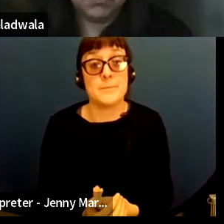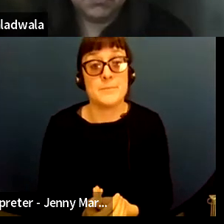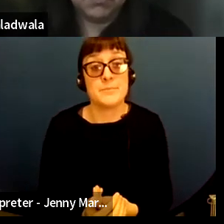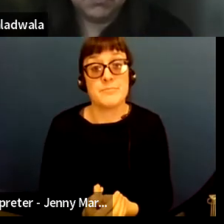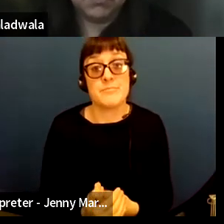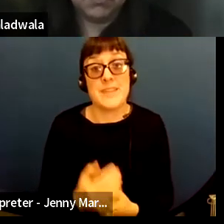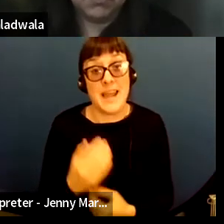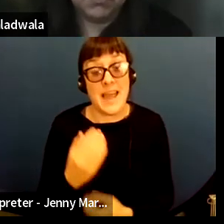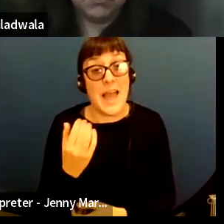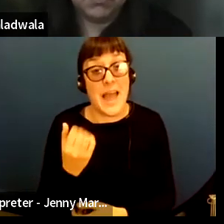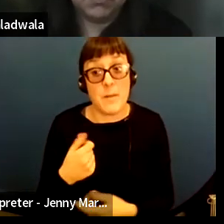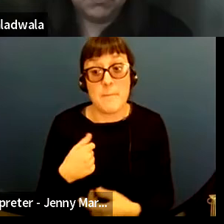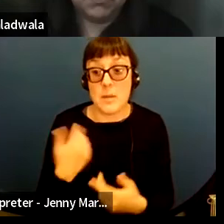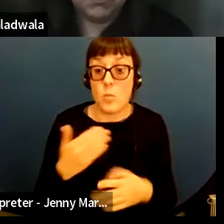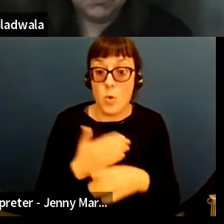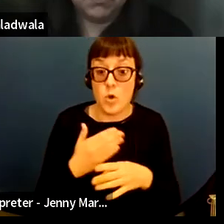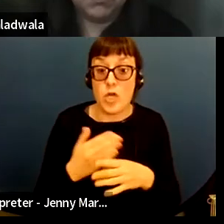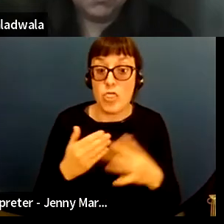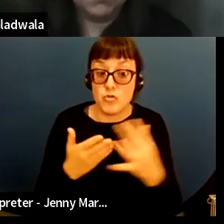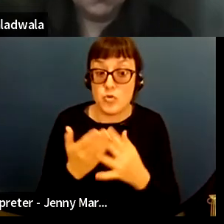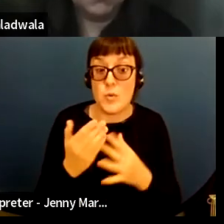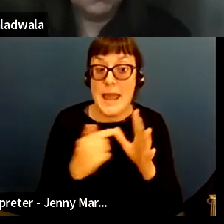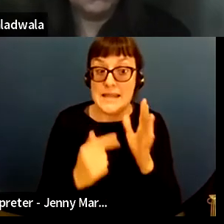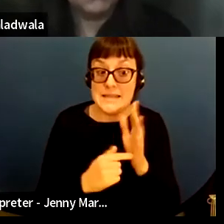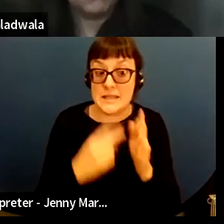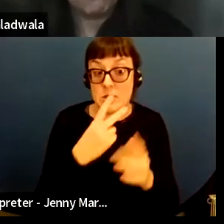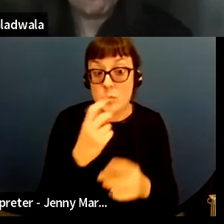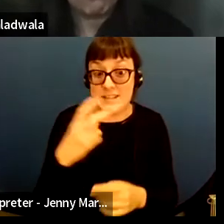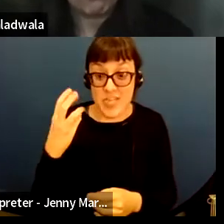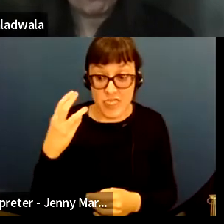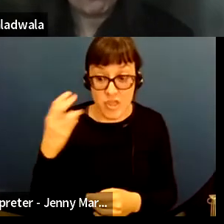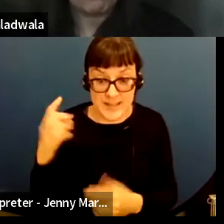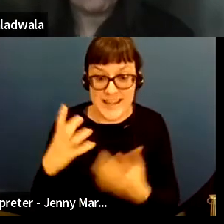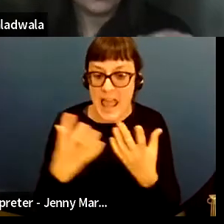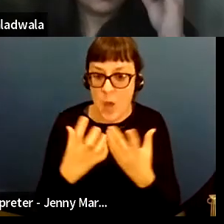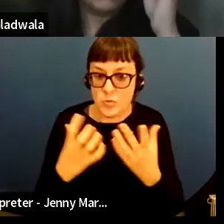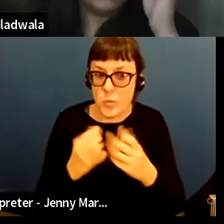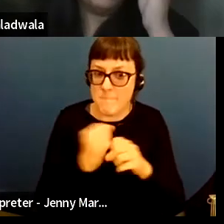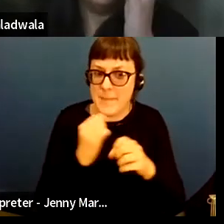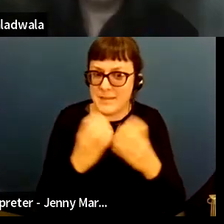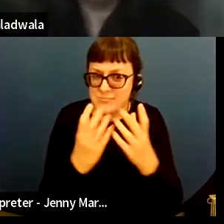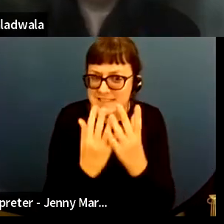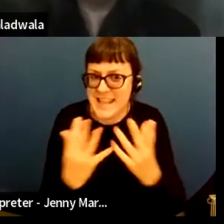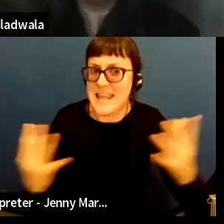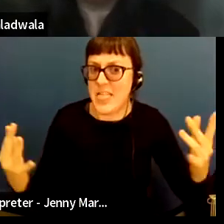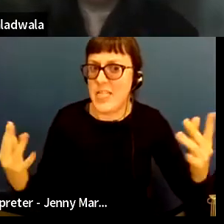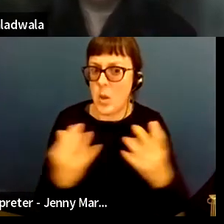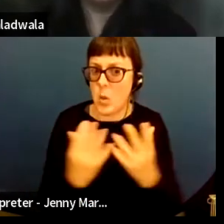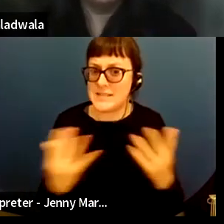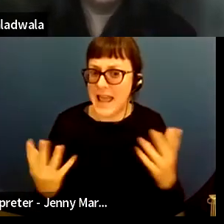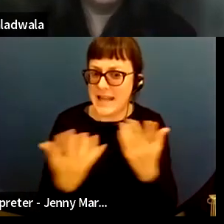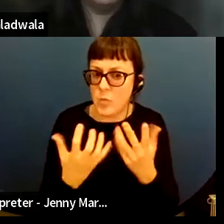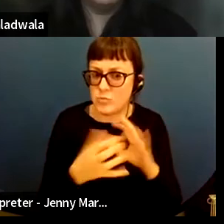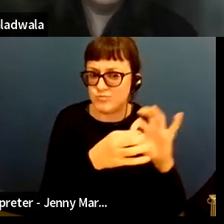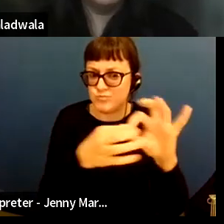we're doing some work through 80-20-30 on how to maybe begin to scale some of these and also connect globally, because there's, you know, the